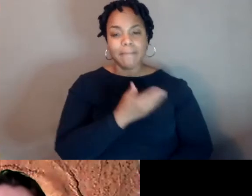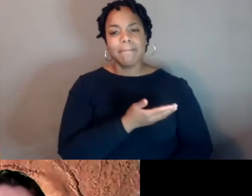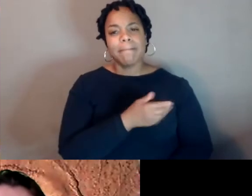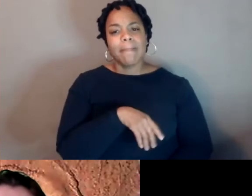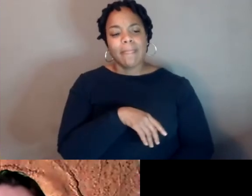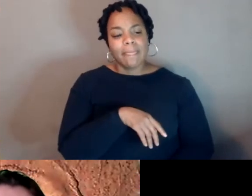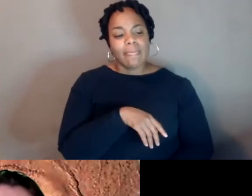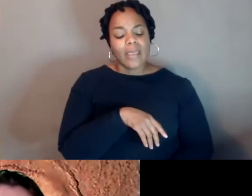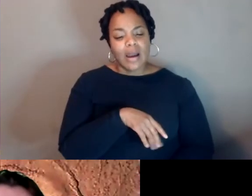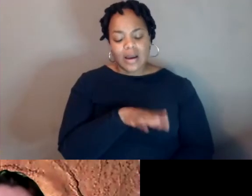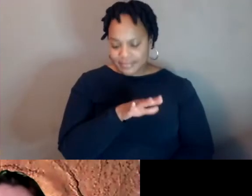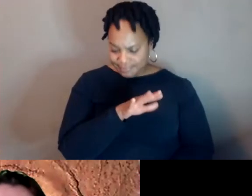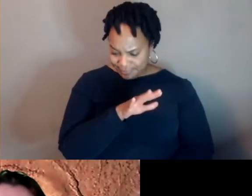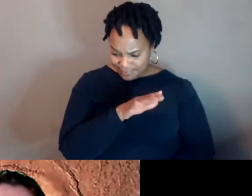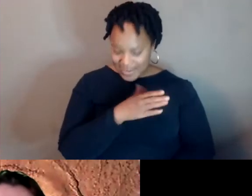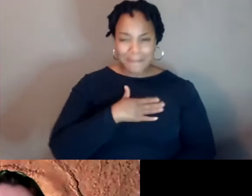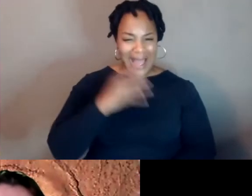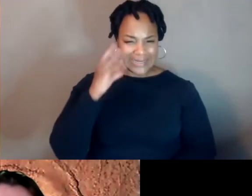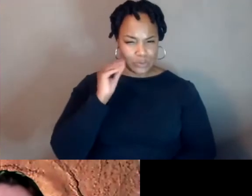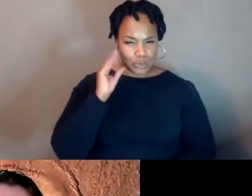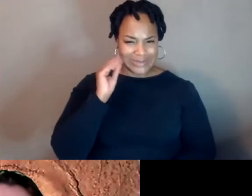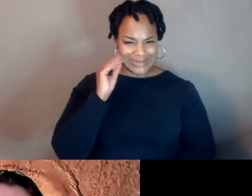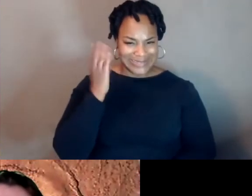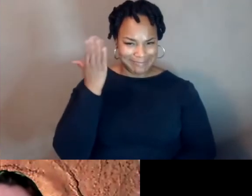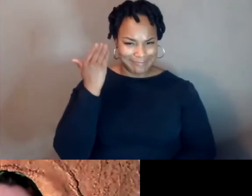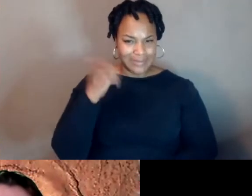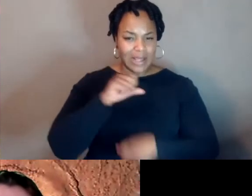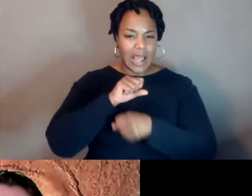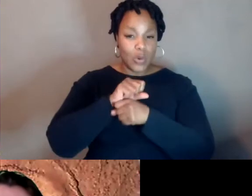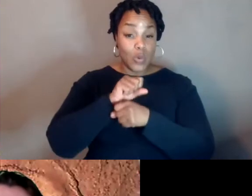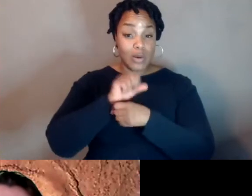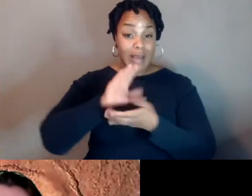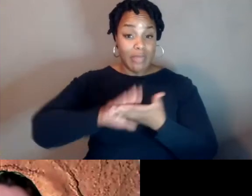what I did at the college where I was CEO